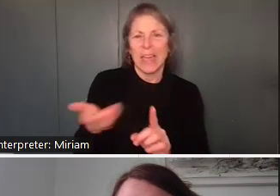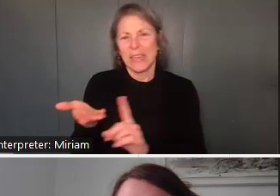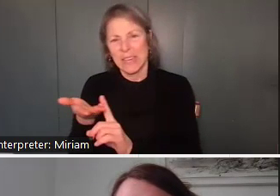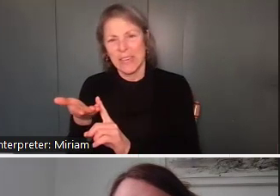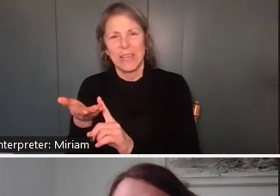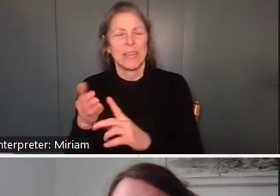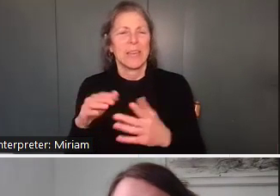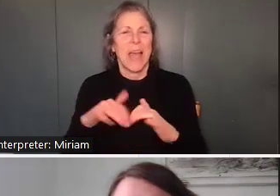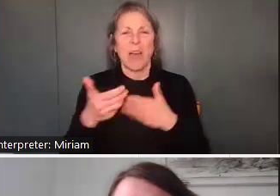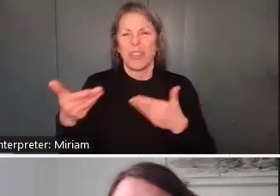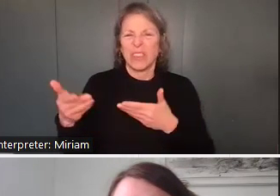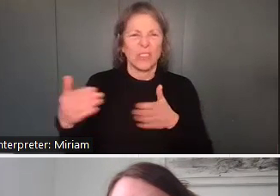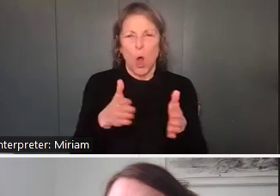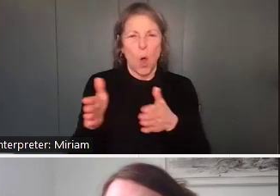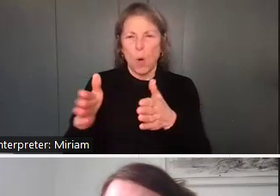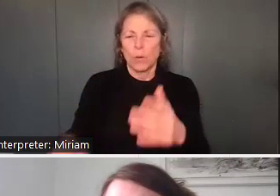things would go. I mean, yeah.